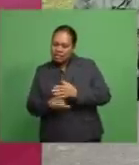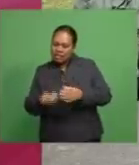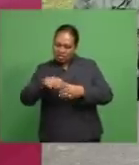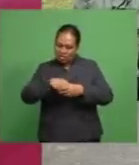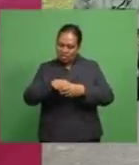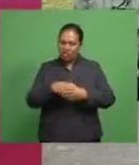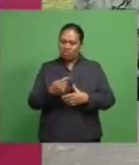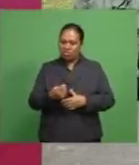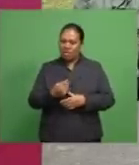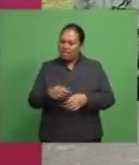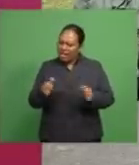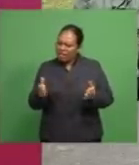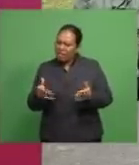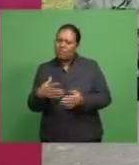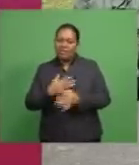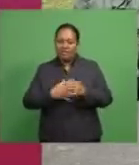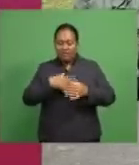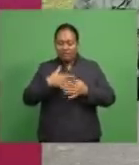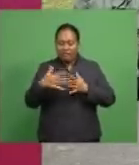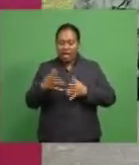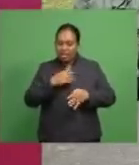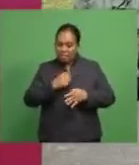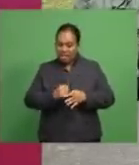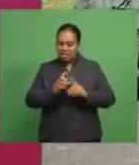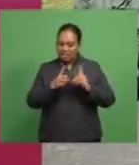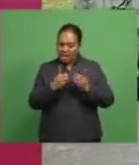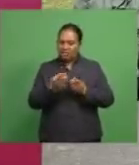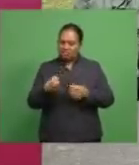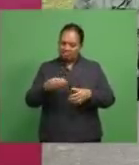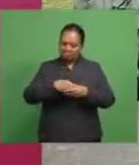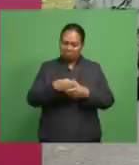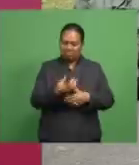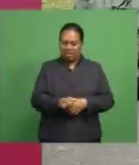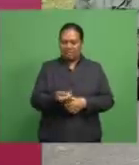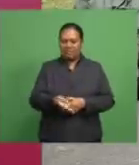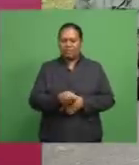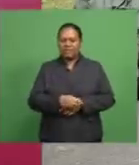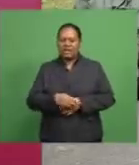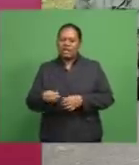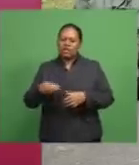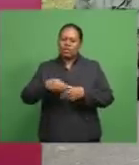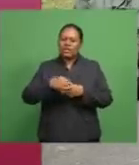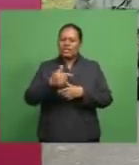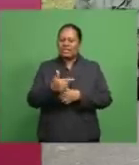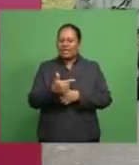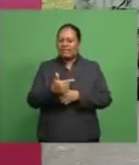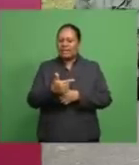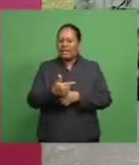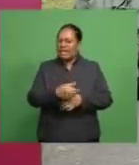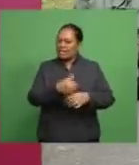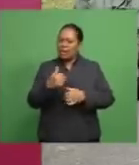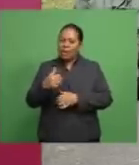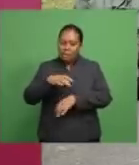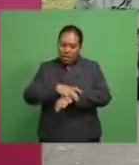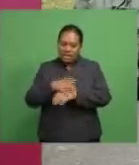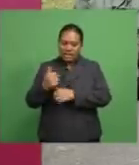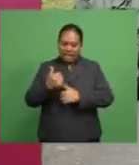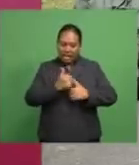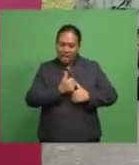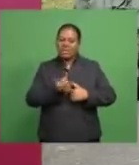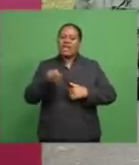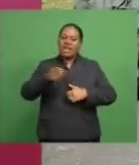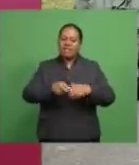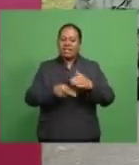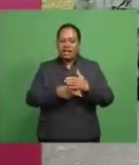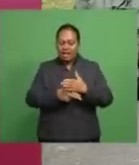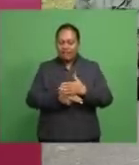Navy, we have players in the fire department. And likewise, the sevens players were in the army and the police and the navy.